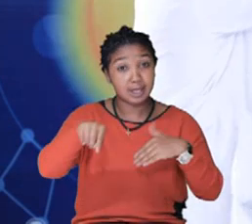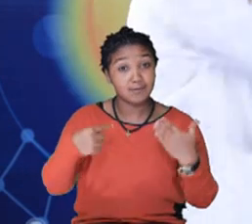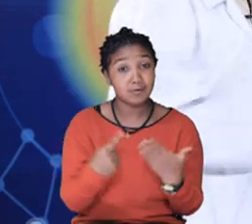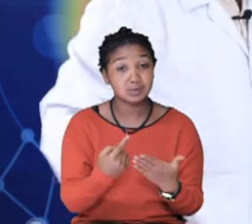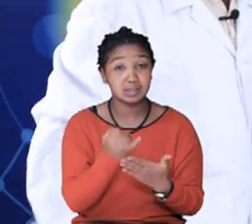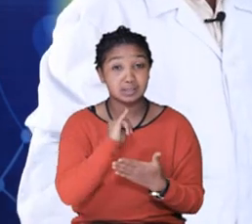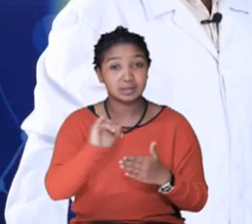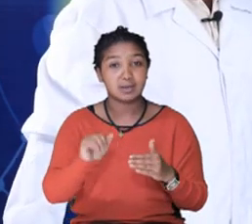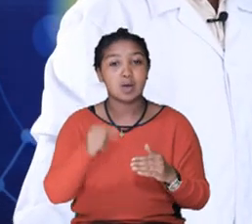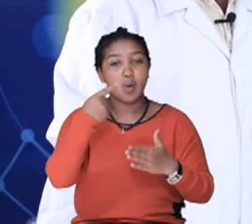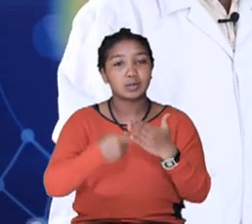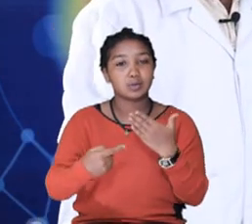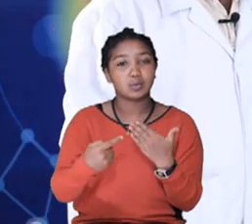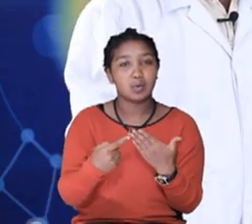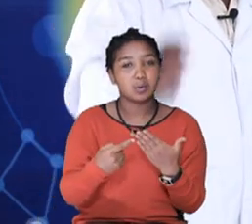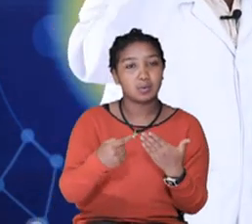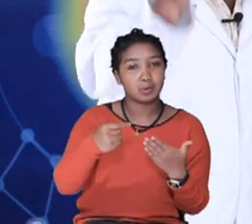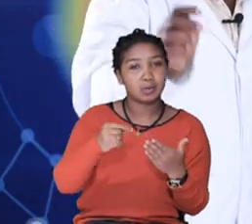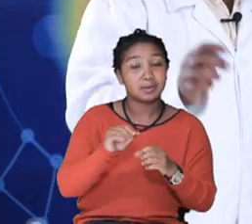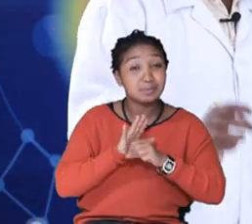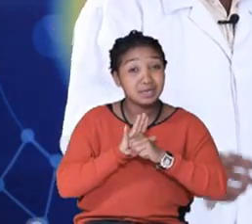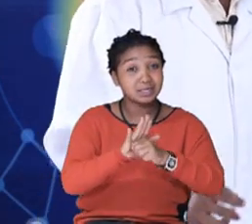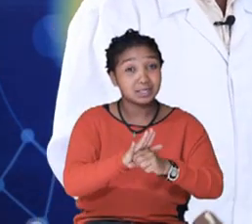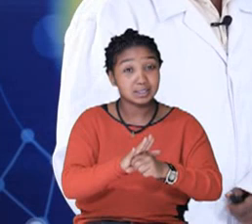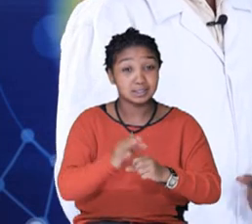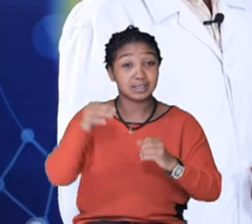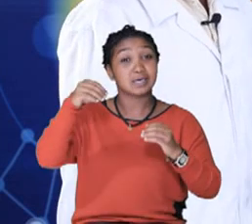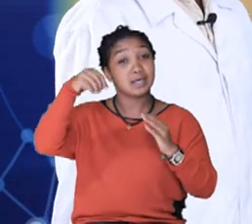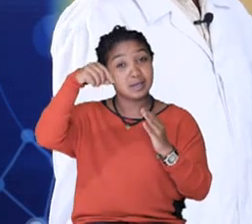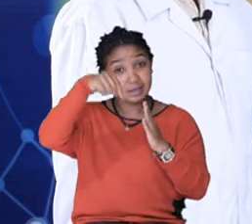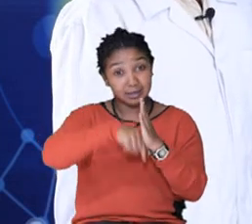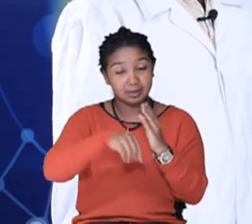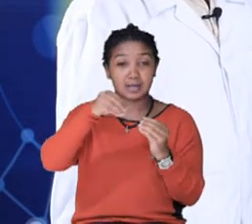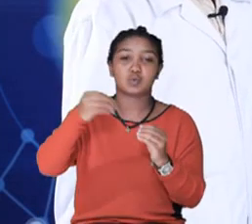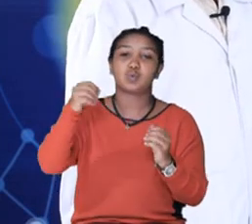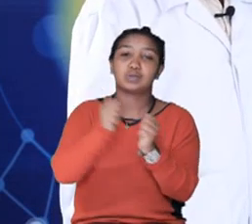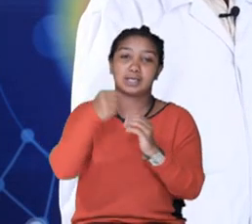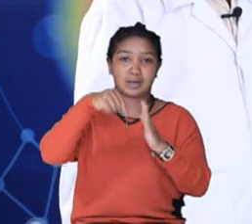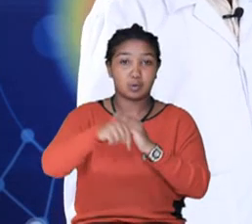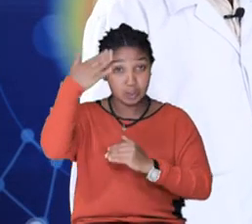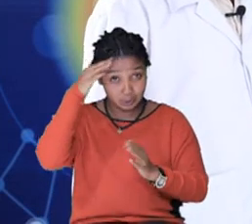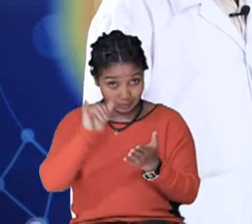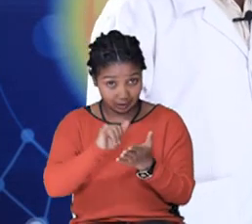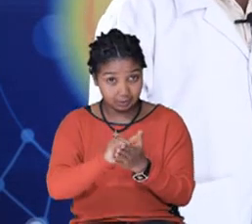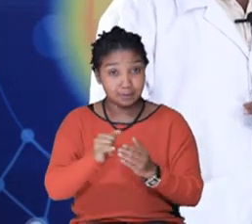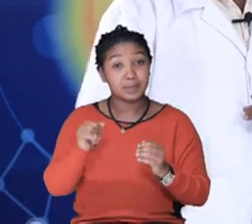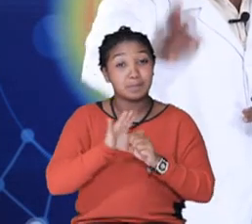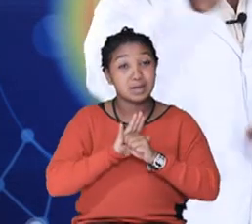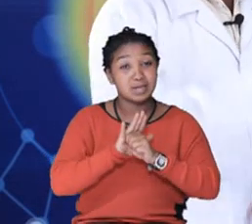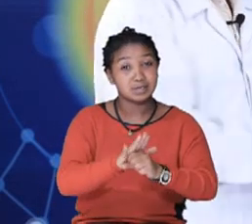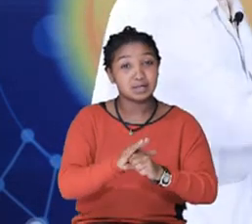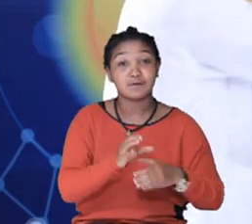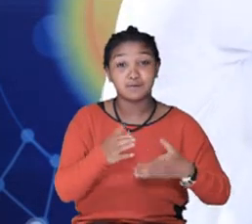Therefore, this is what you understand, that pressure is increased with a depth. So we know that pressure in